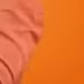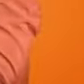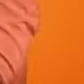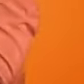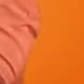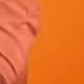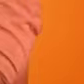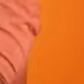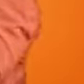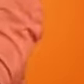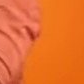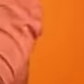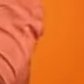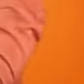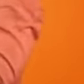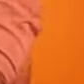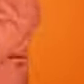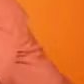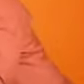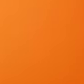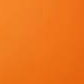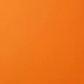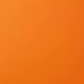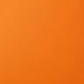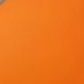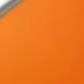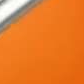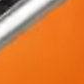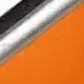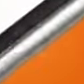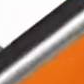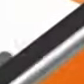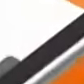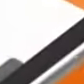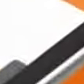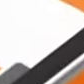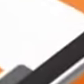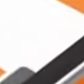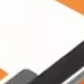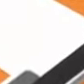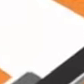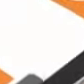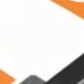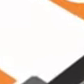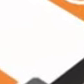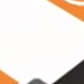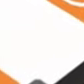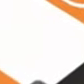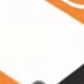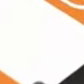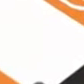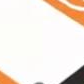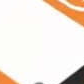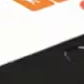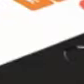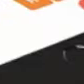www.bazebo.com for all your original and affordable online shopping. Bazebo.com's pricing filter allows you to view products in your price range. Just fill in your